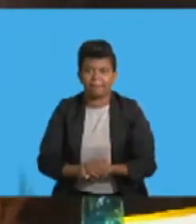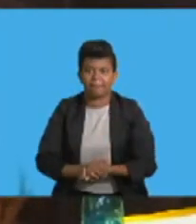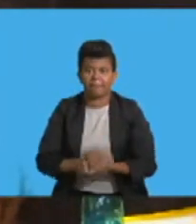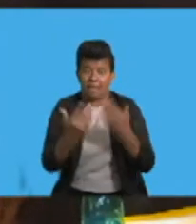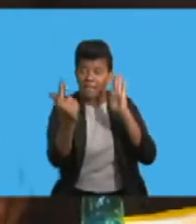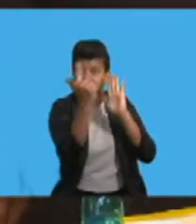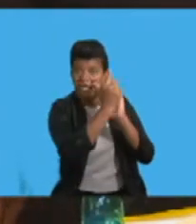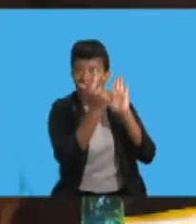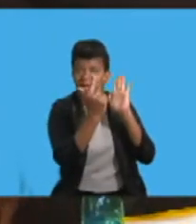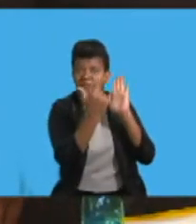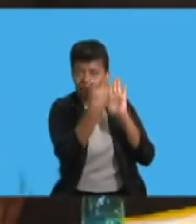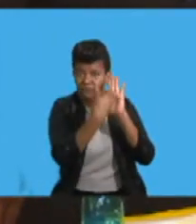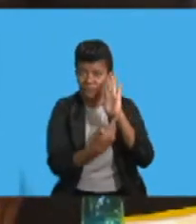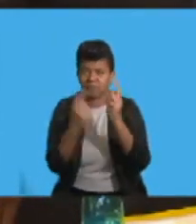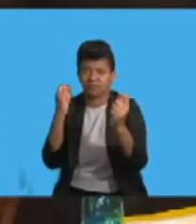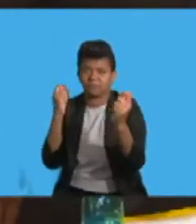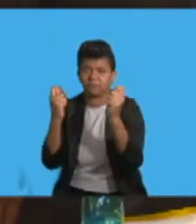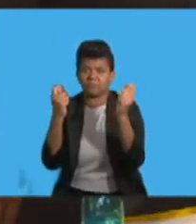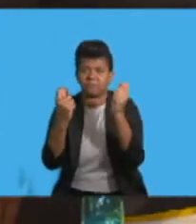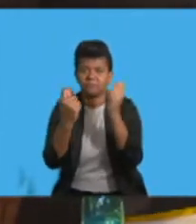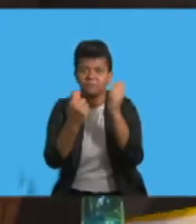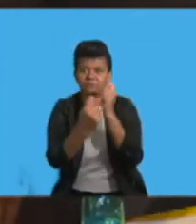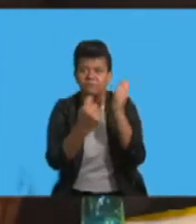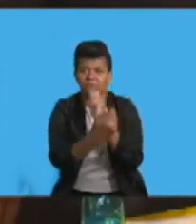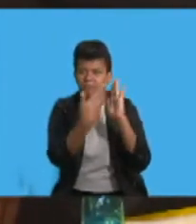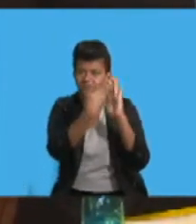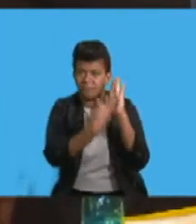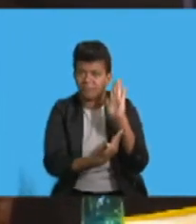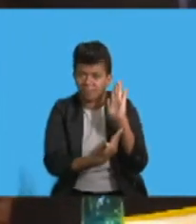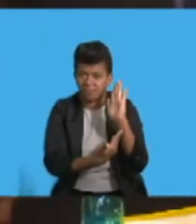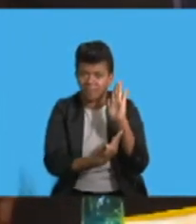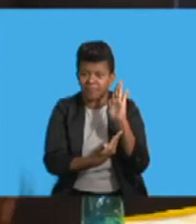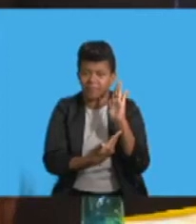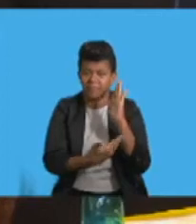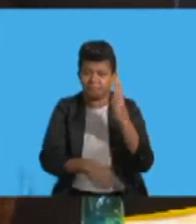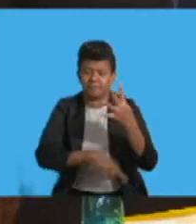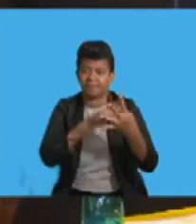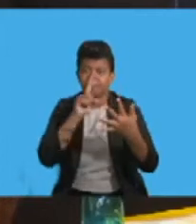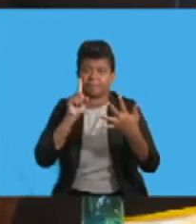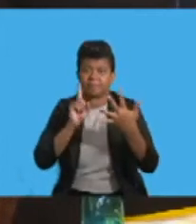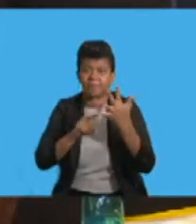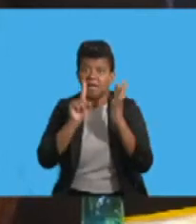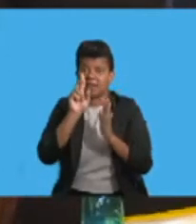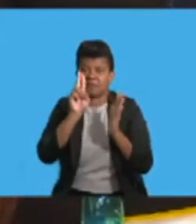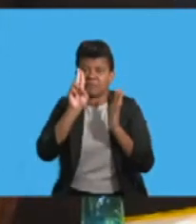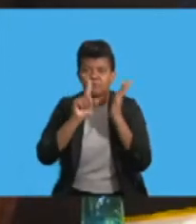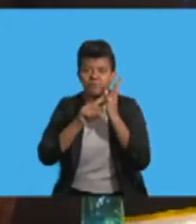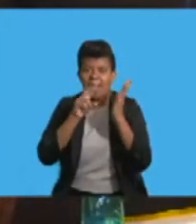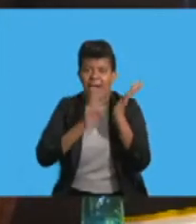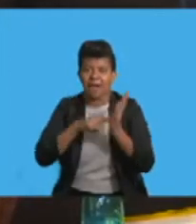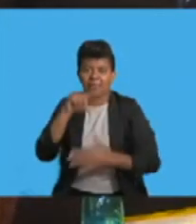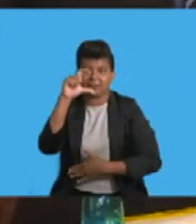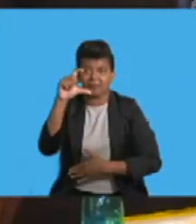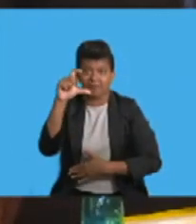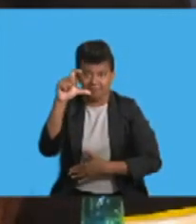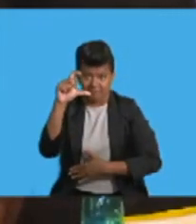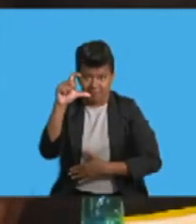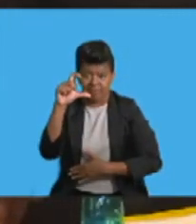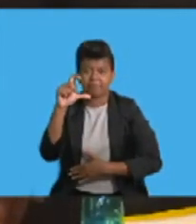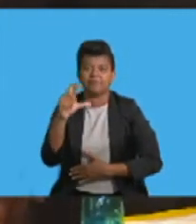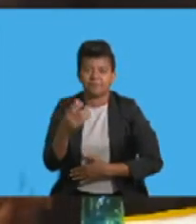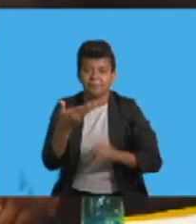ratified UNCAT, and last week we hosted UNCAT in Fiji, and of course strong statements from the Honorable Prime